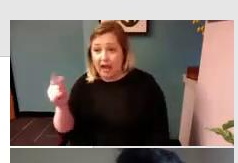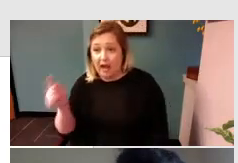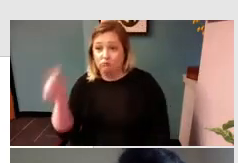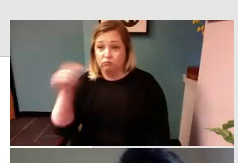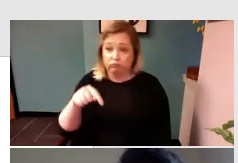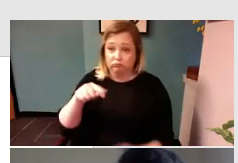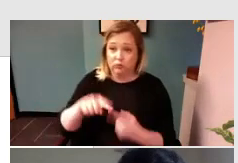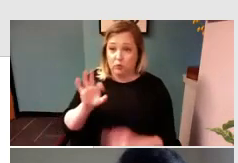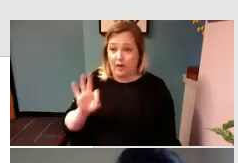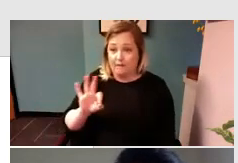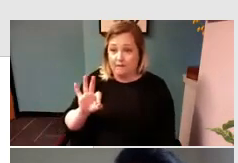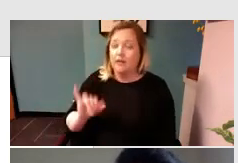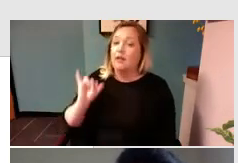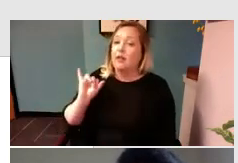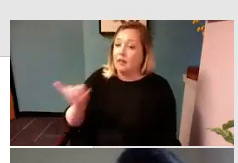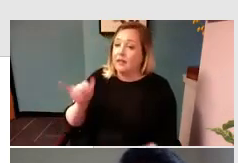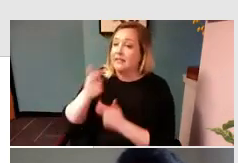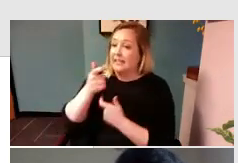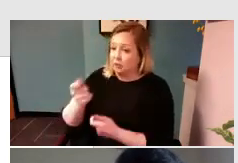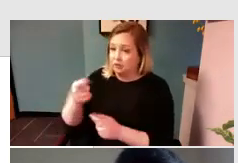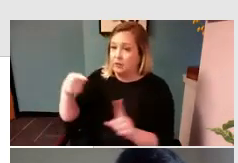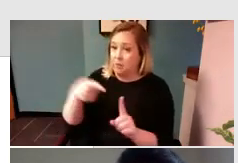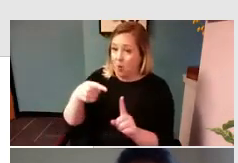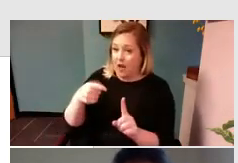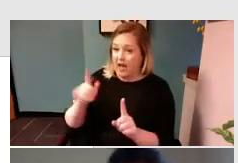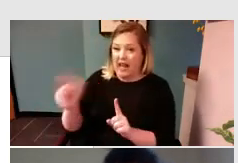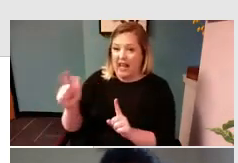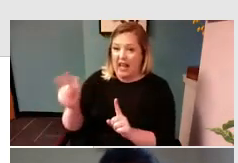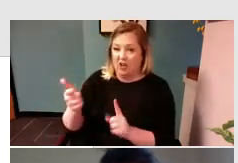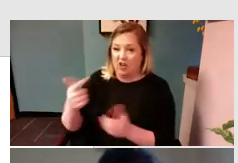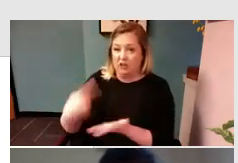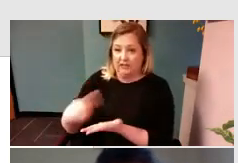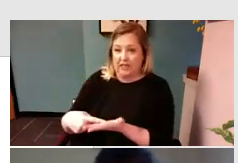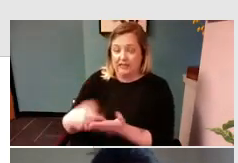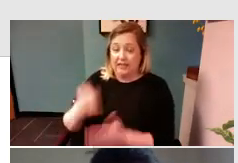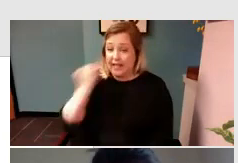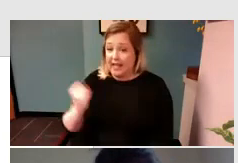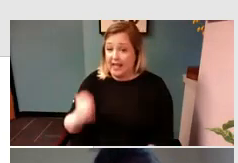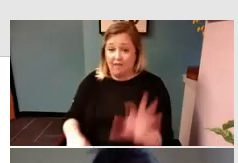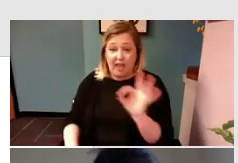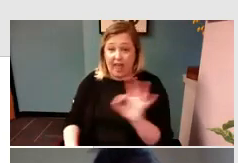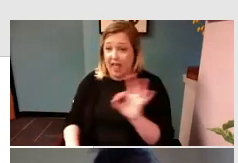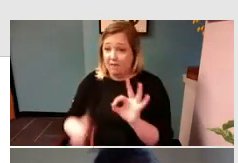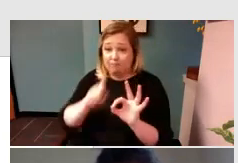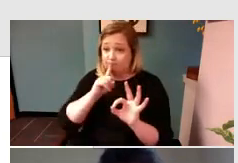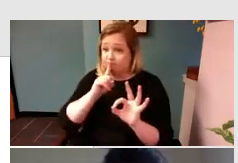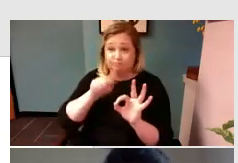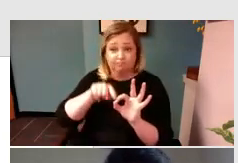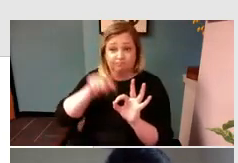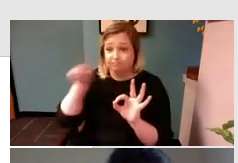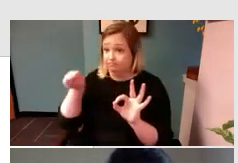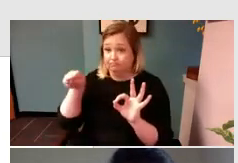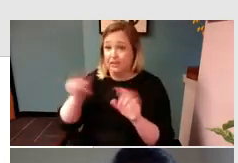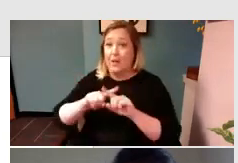That is an interesting point, and I will come to that later. But if F did not go to J, but J went to F, the ordering would be